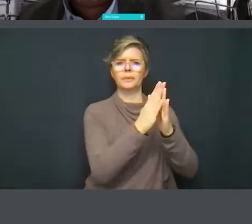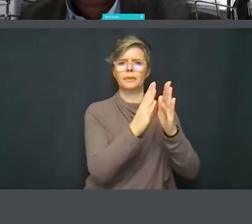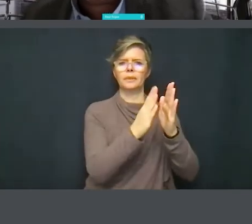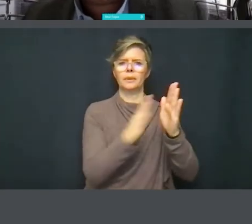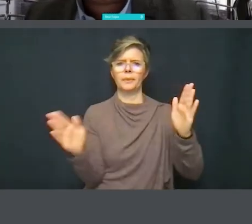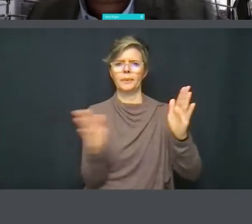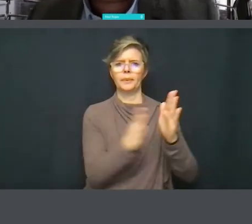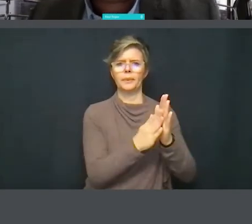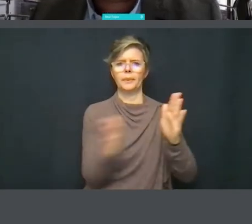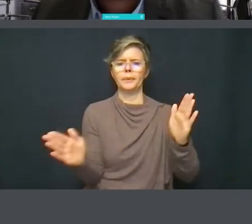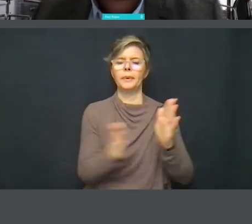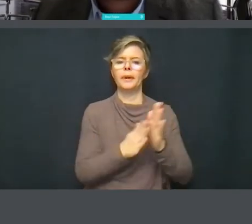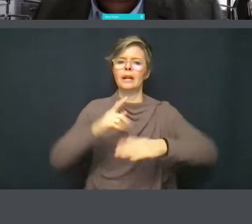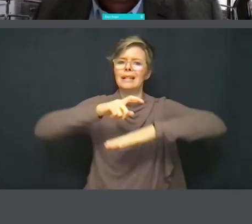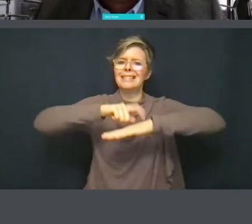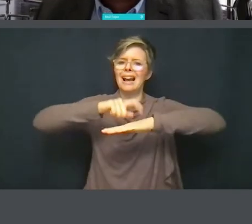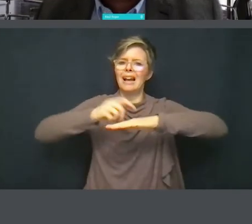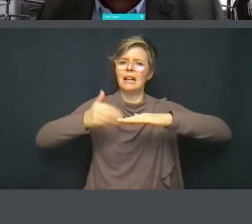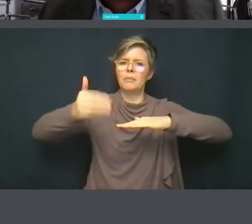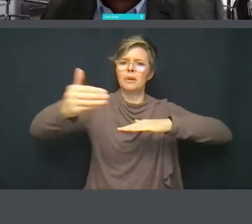also over time.